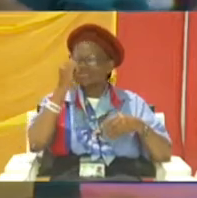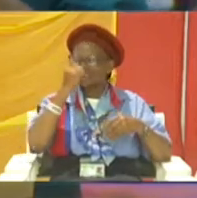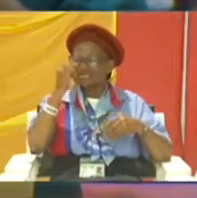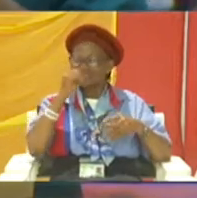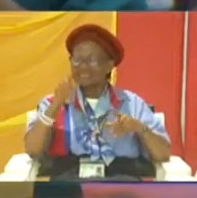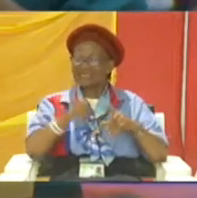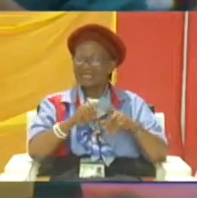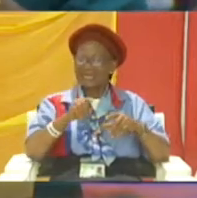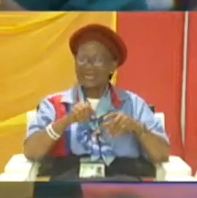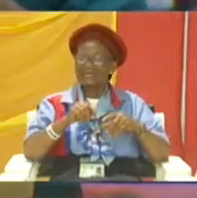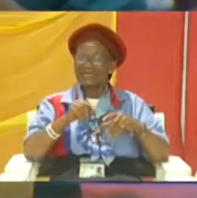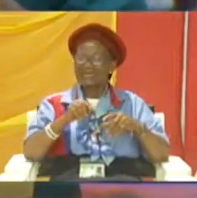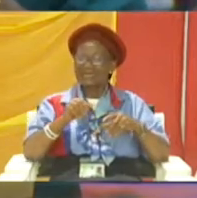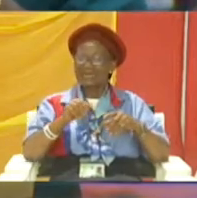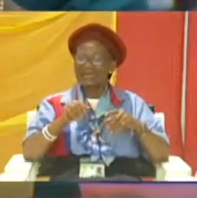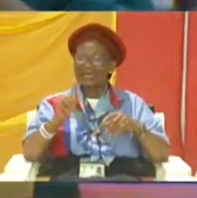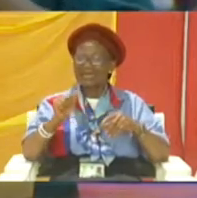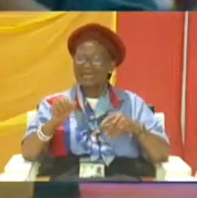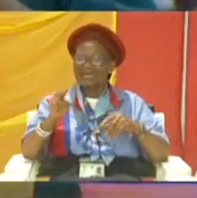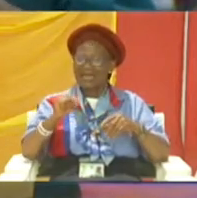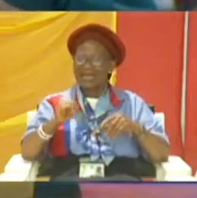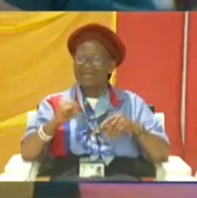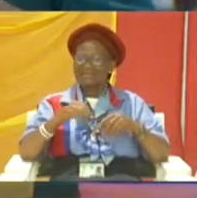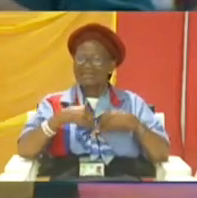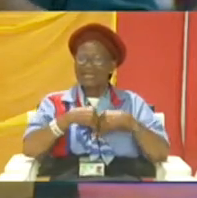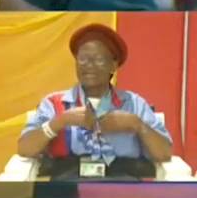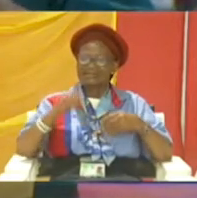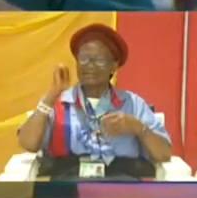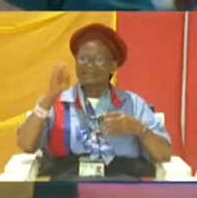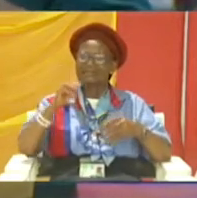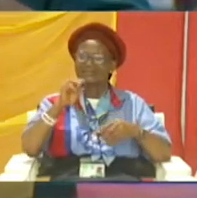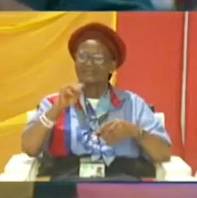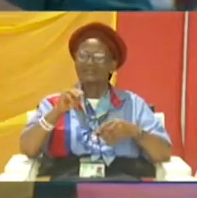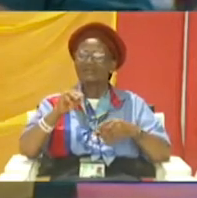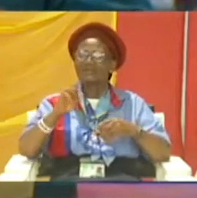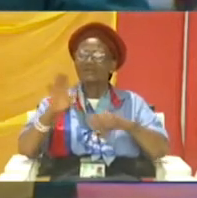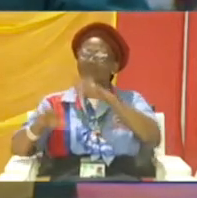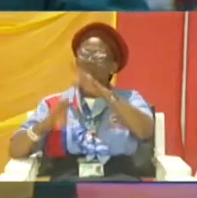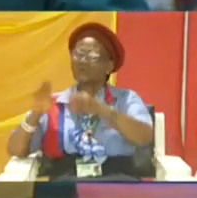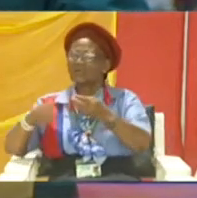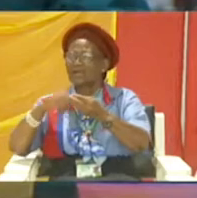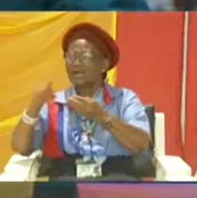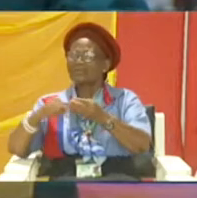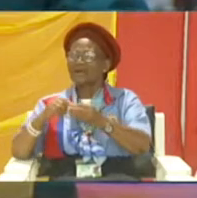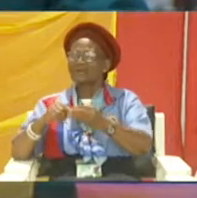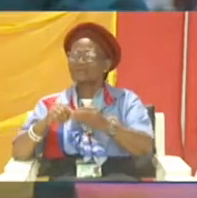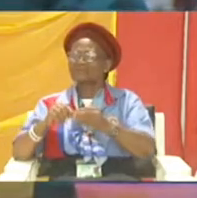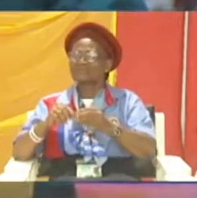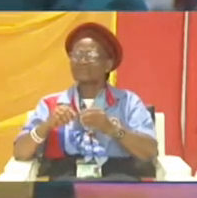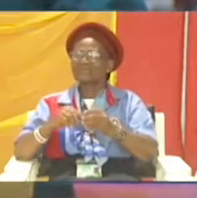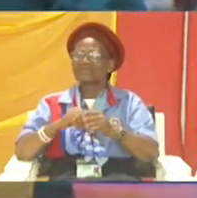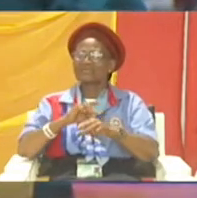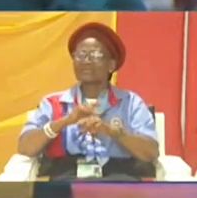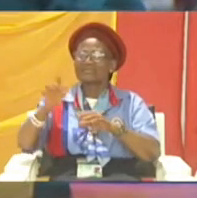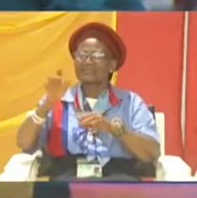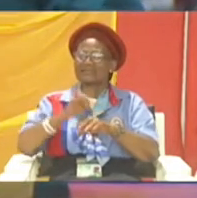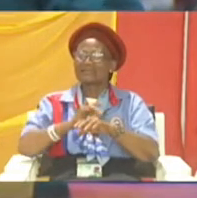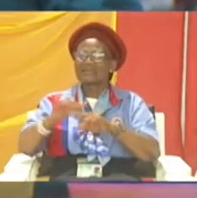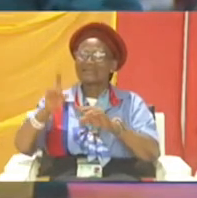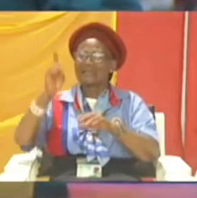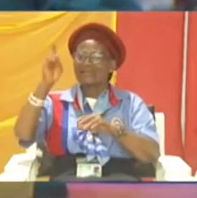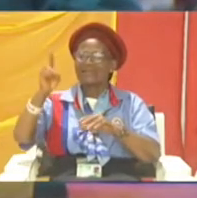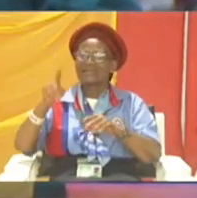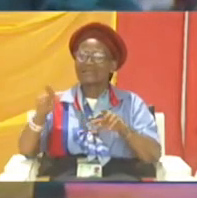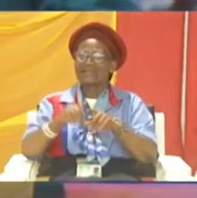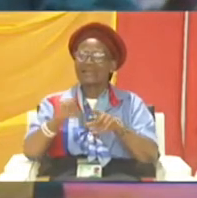si je koriko bi eranko ni. He walked about naked like an animal. O si rin ni hoho kakiri bi eranko